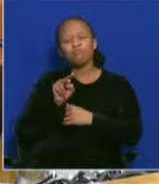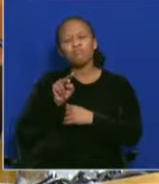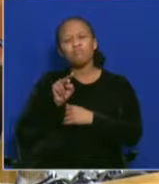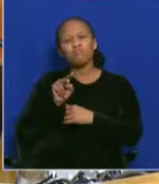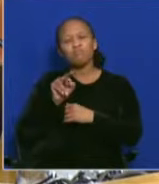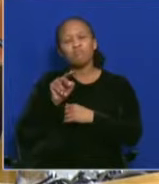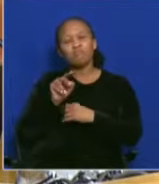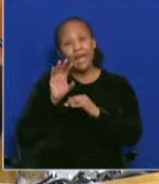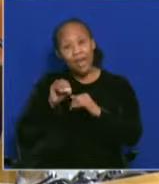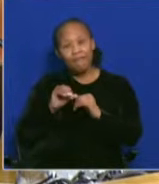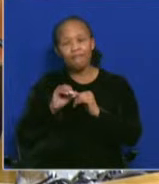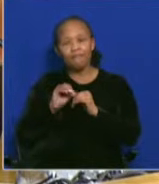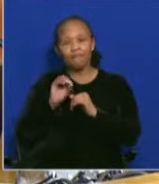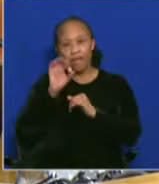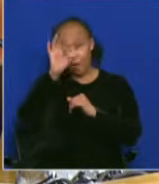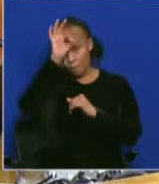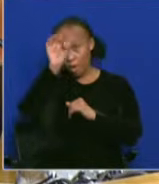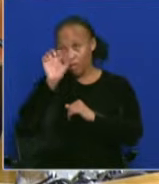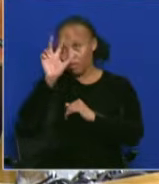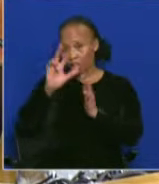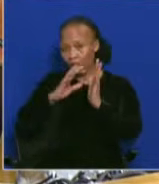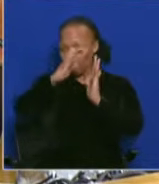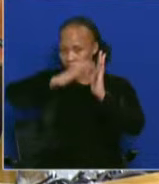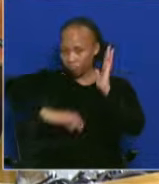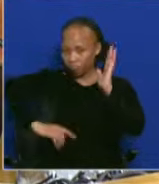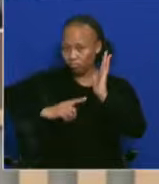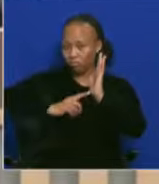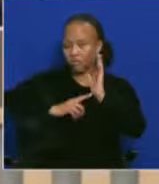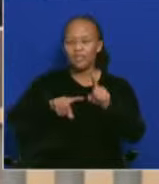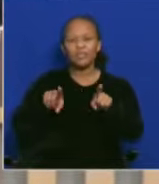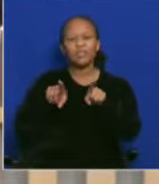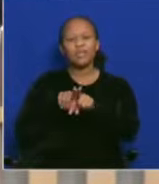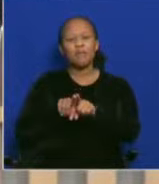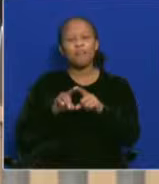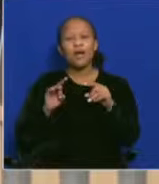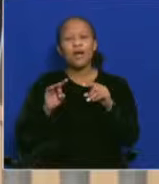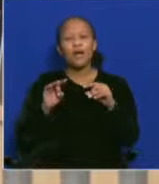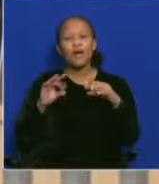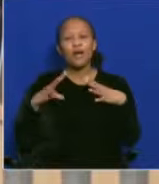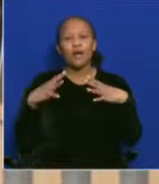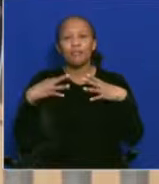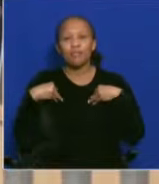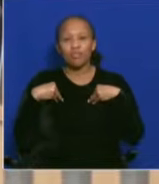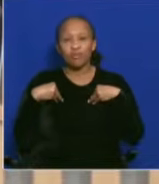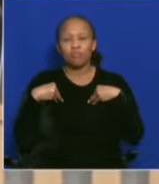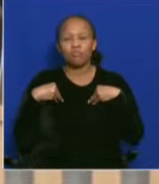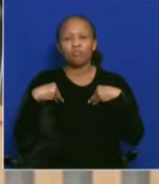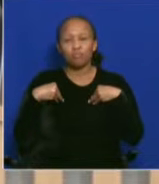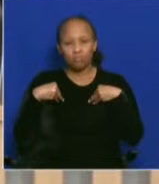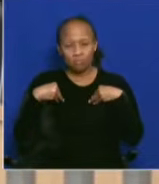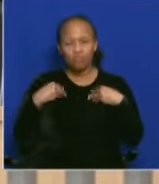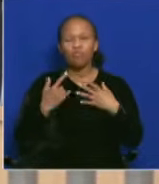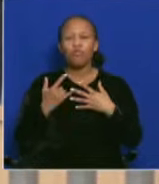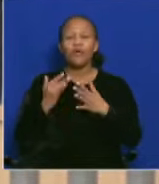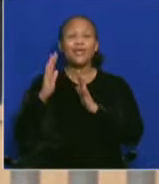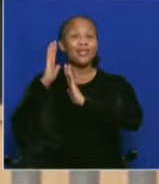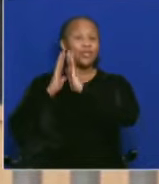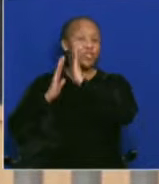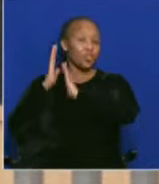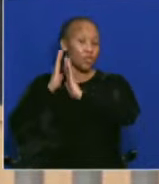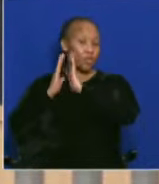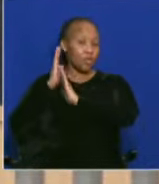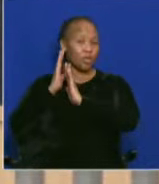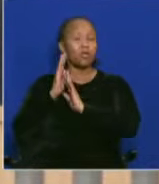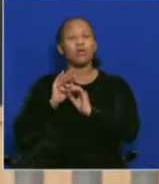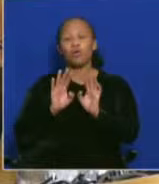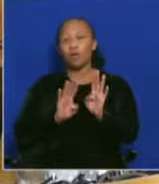from the fact that it contains admissions concerning historical conduct. Carney Links respectfully submits, however, that